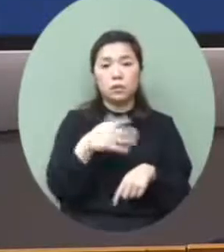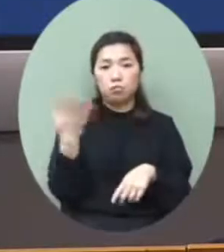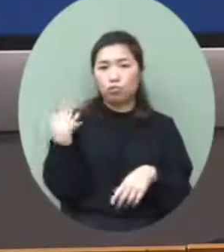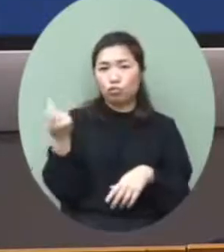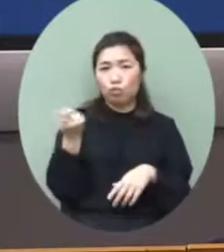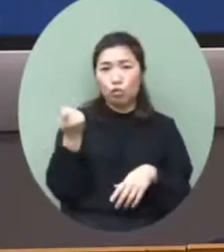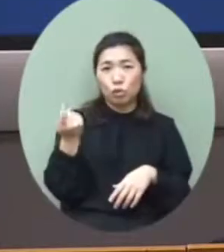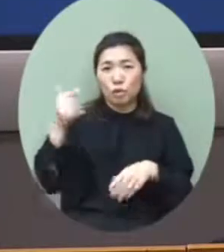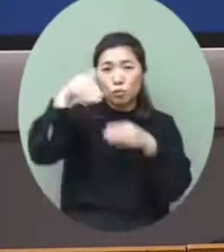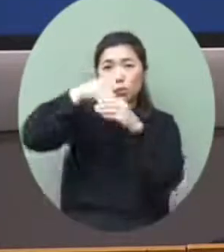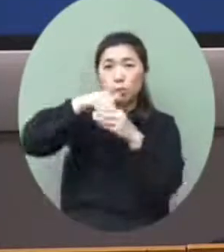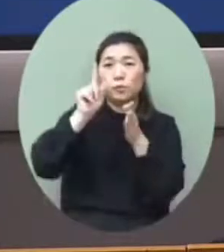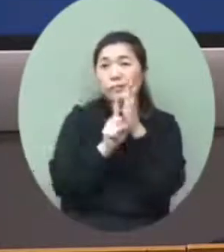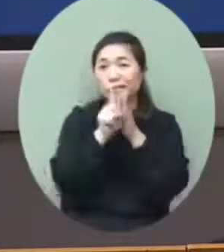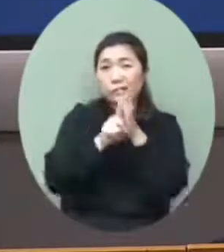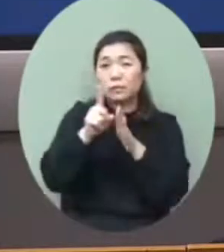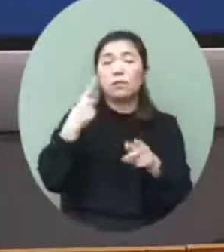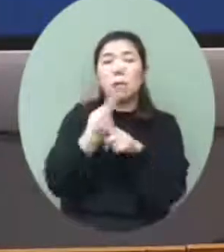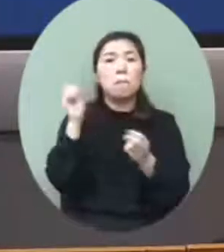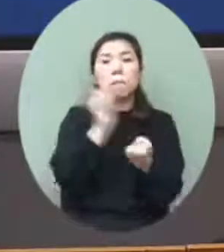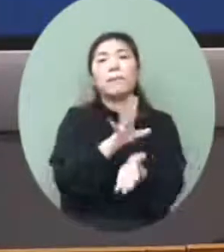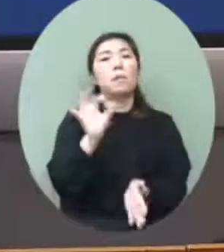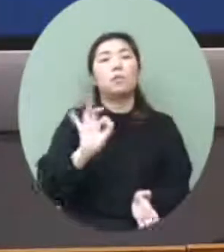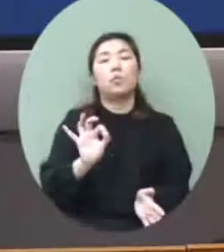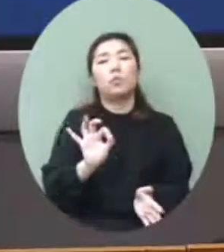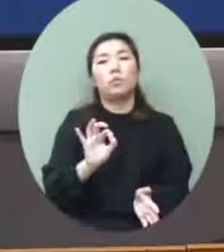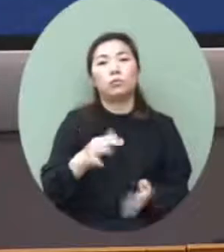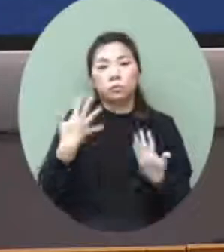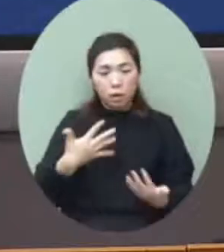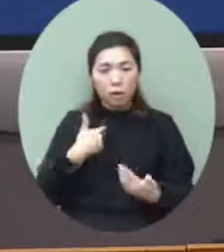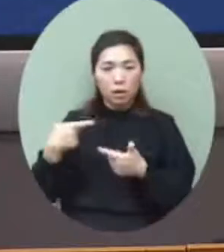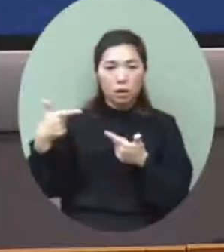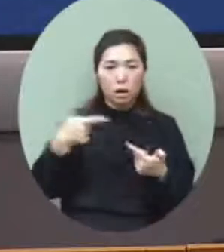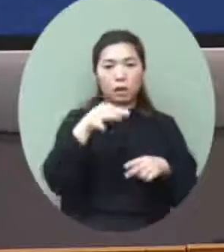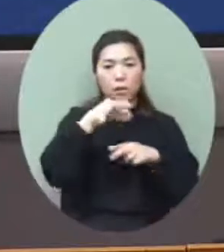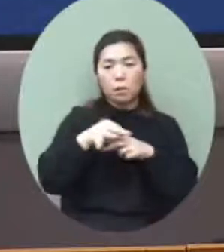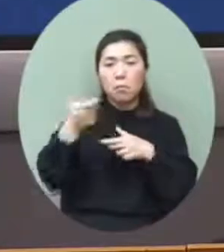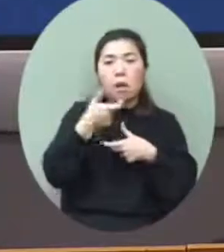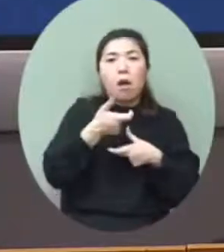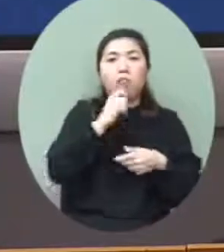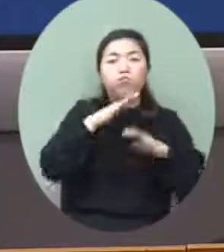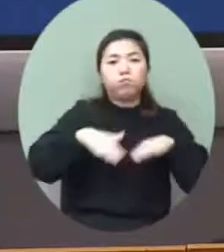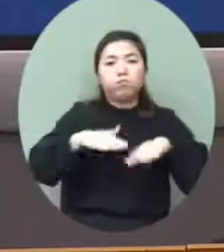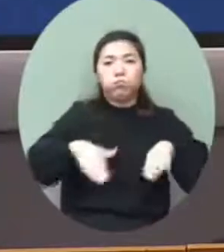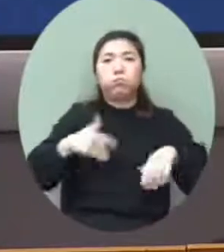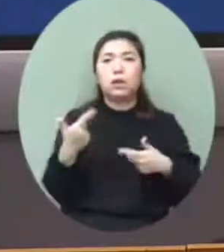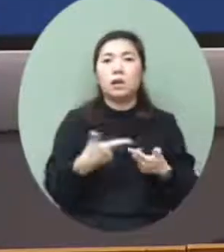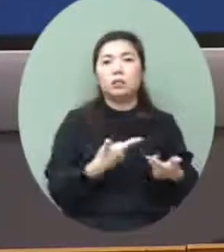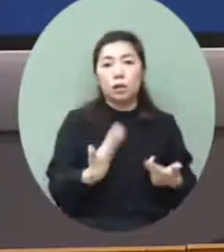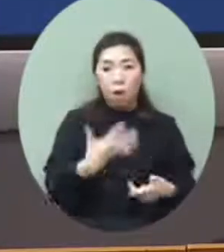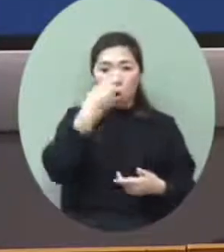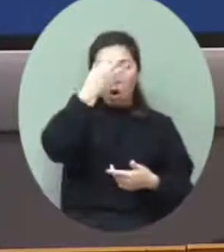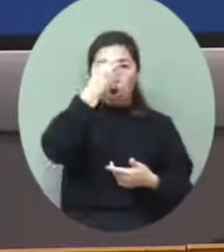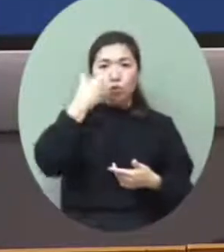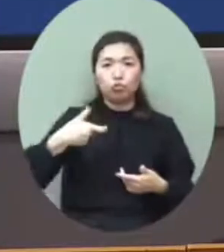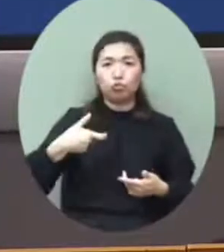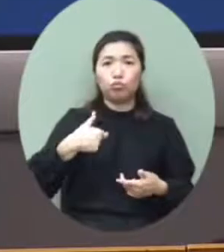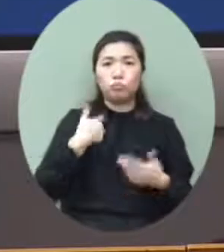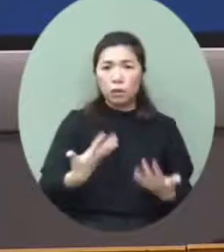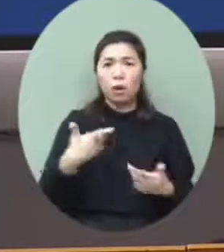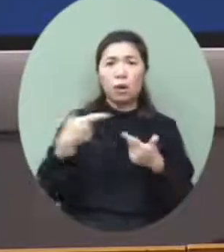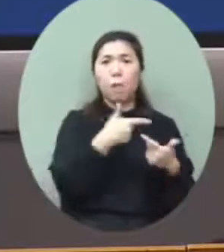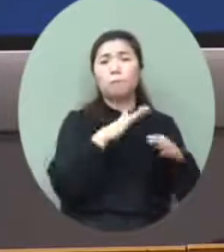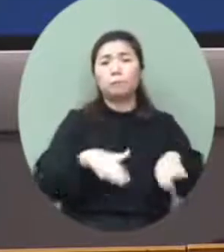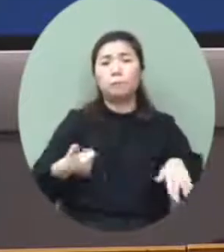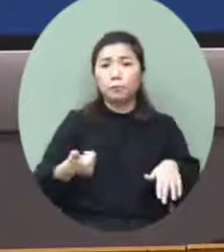And these elements have not been affected by fluctuations in the Hong Kong stock market. we